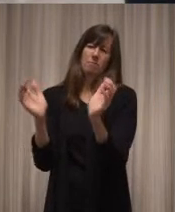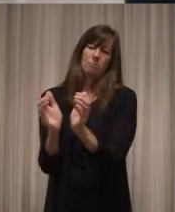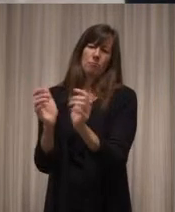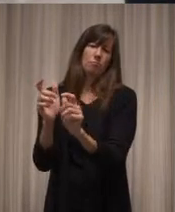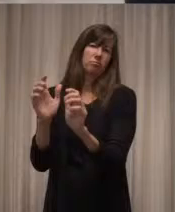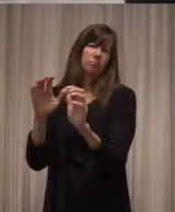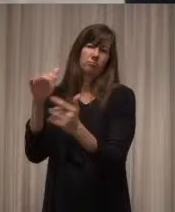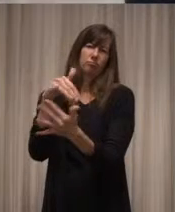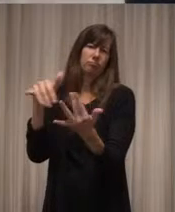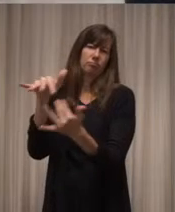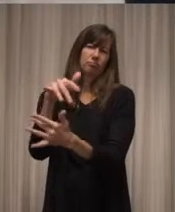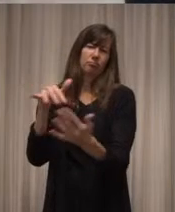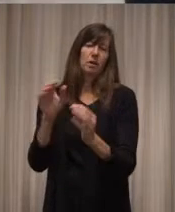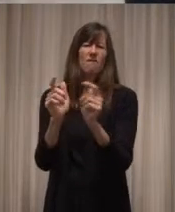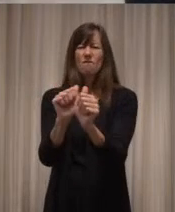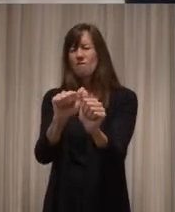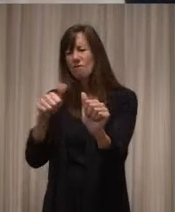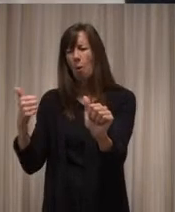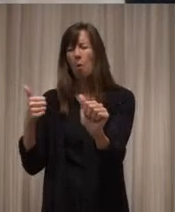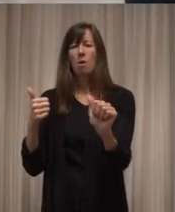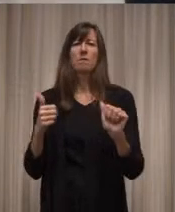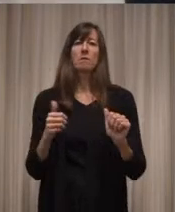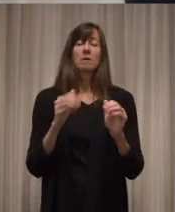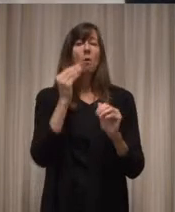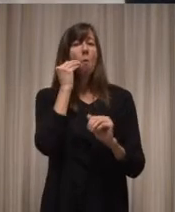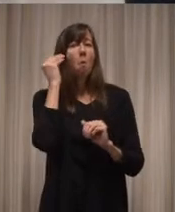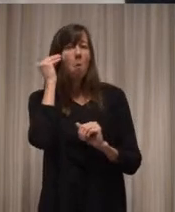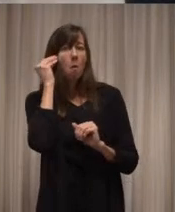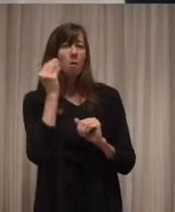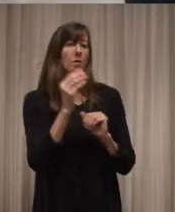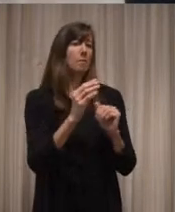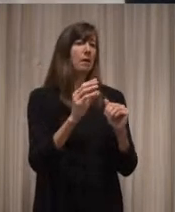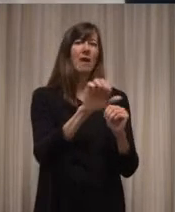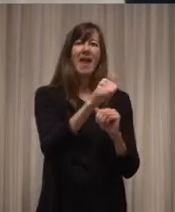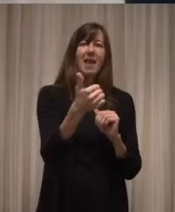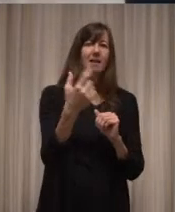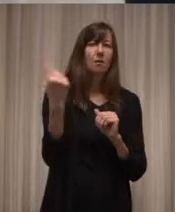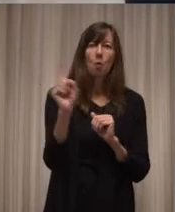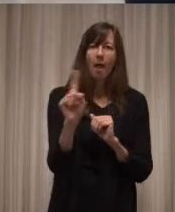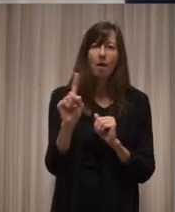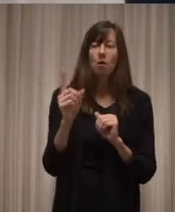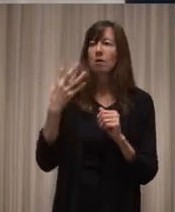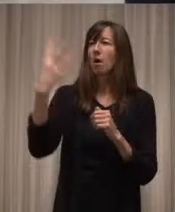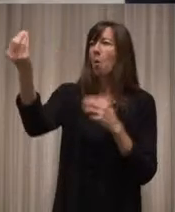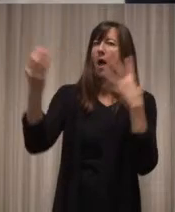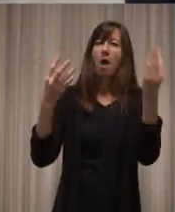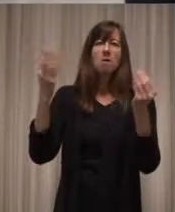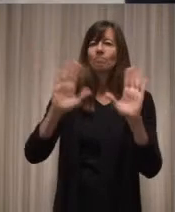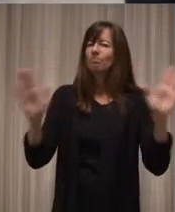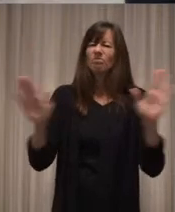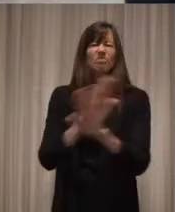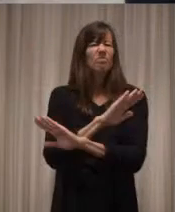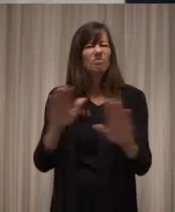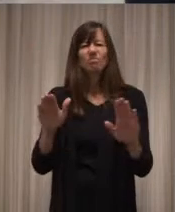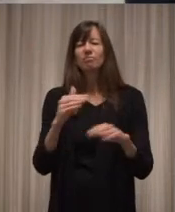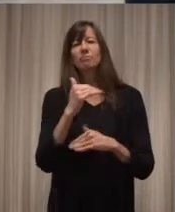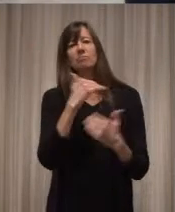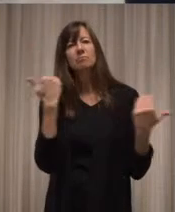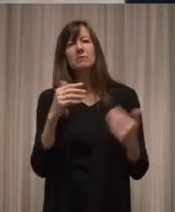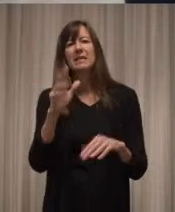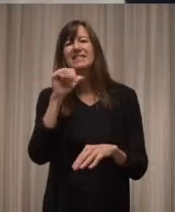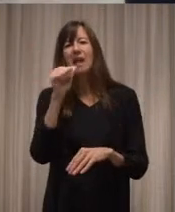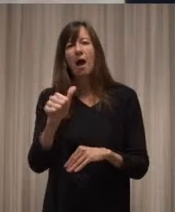in homes. We saw the health department at the state and the governor last week share preliminary